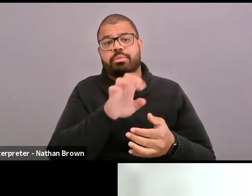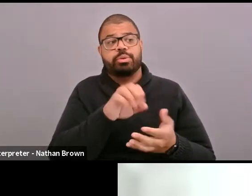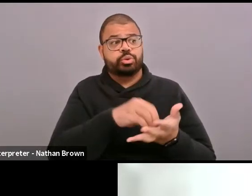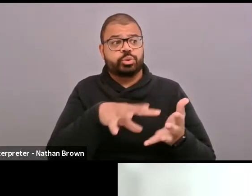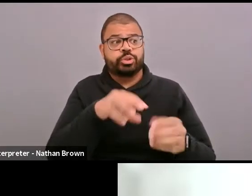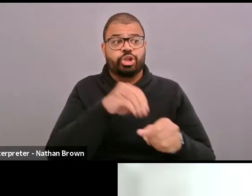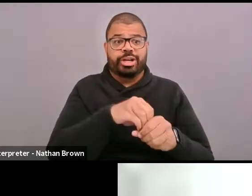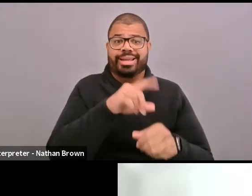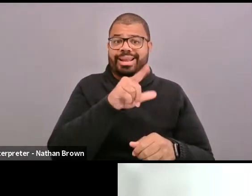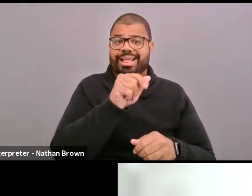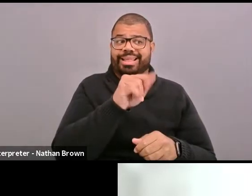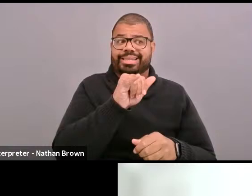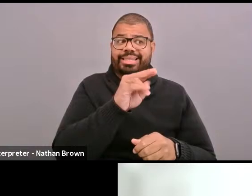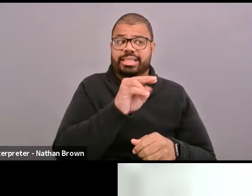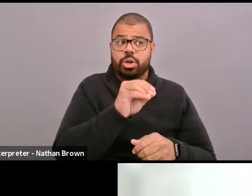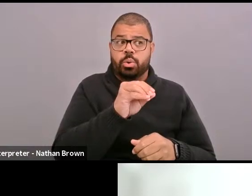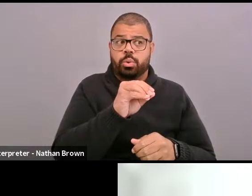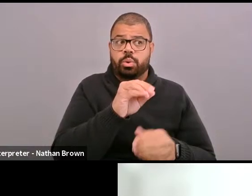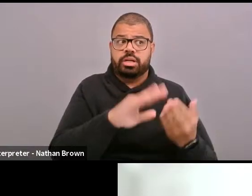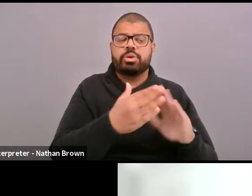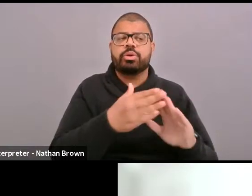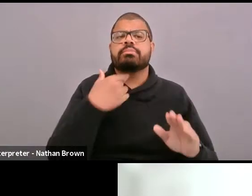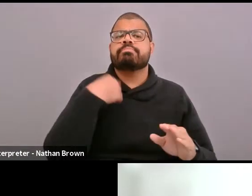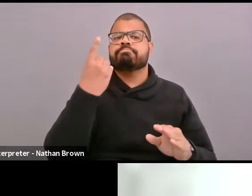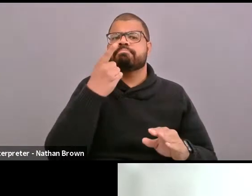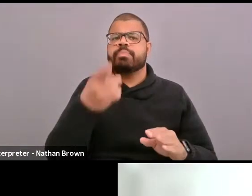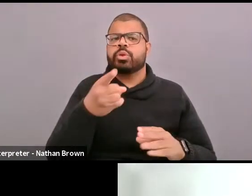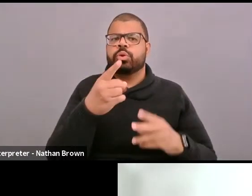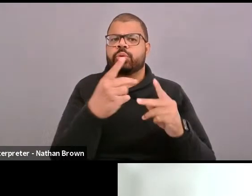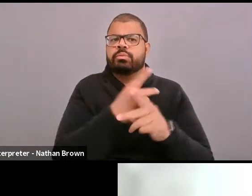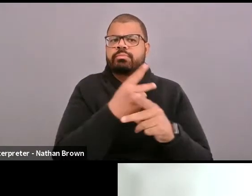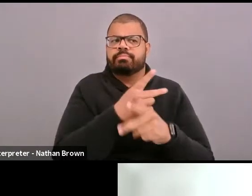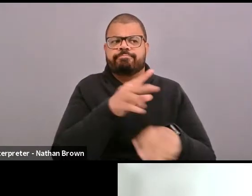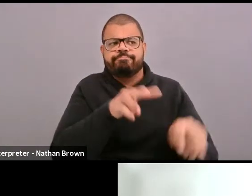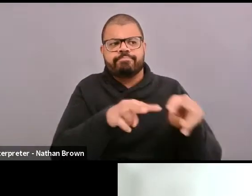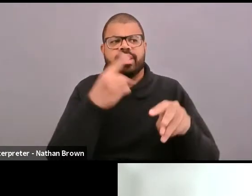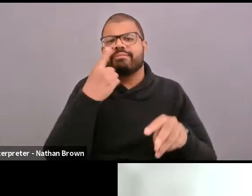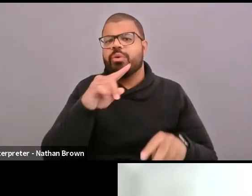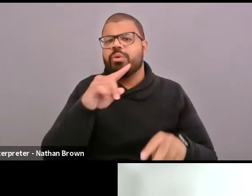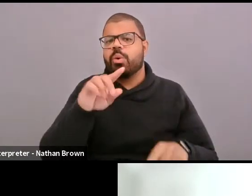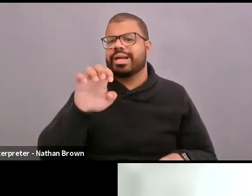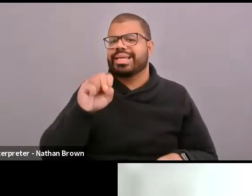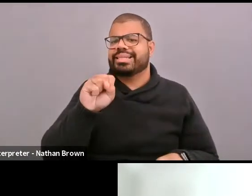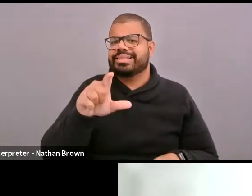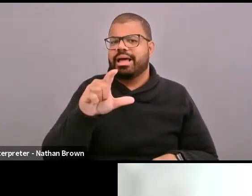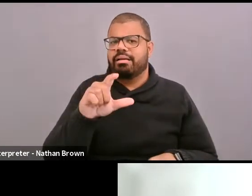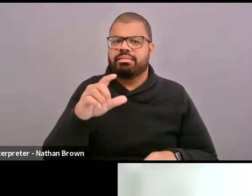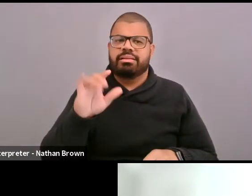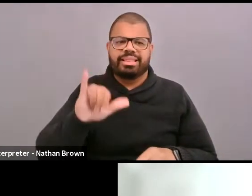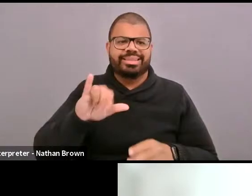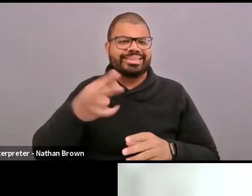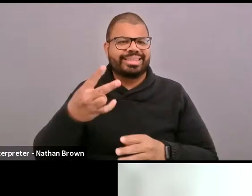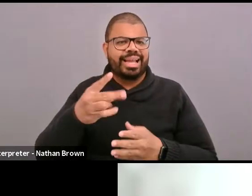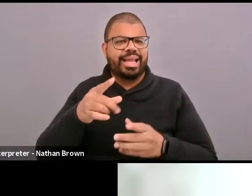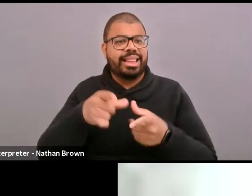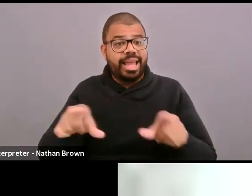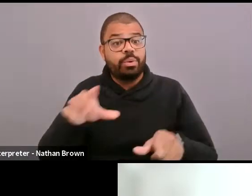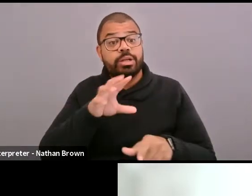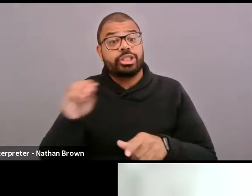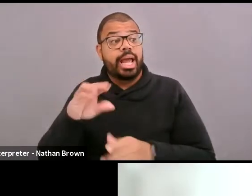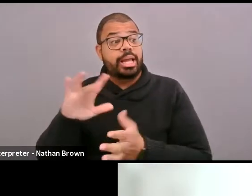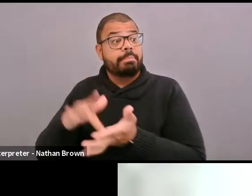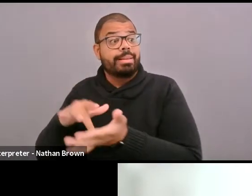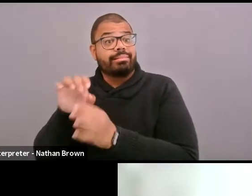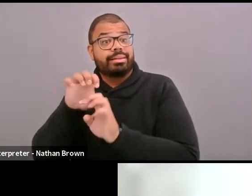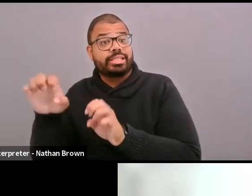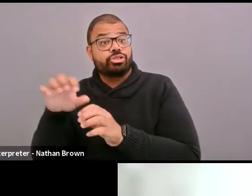also controlling for ESL, that is second language? And how about our Middle Eastern population here